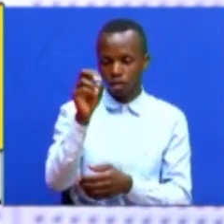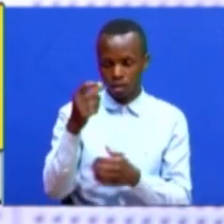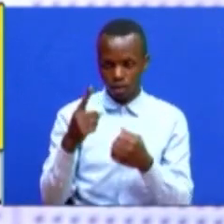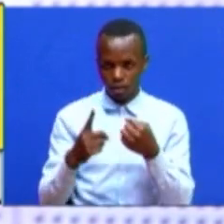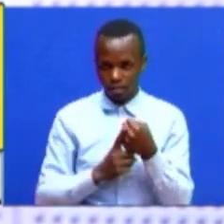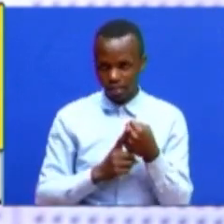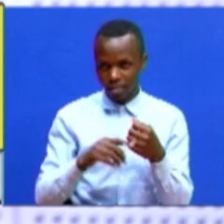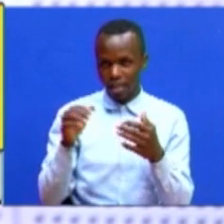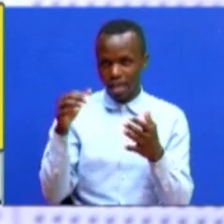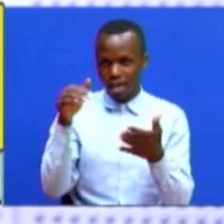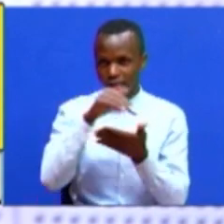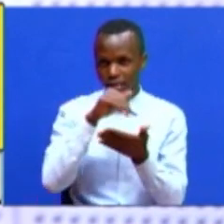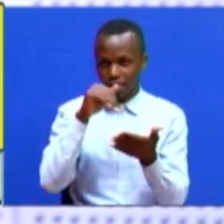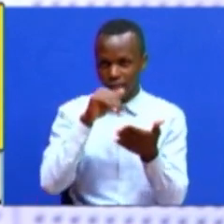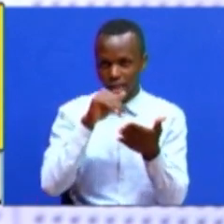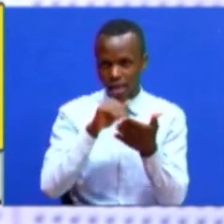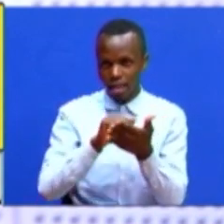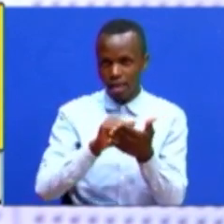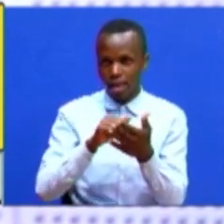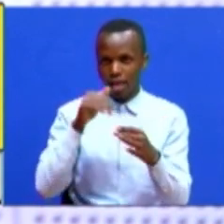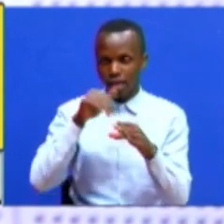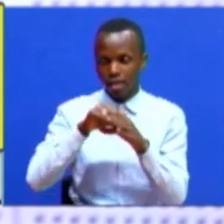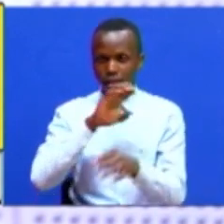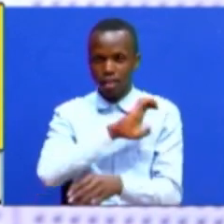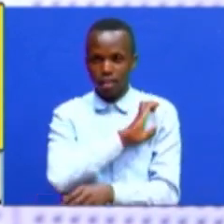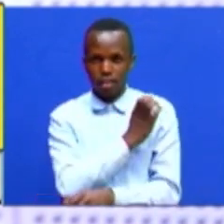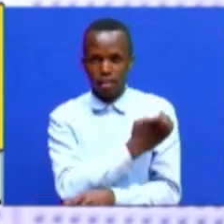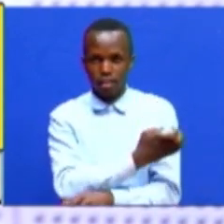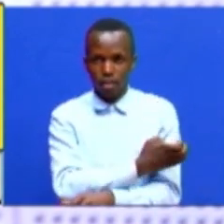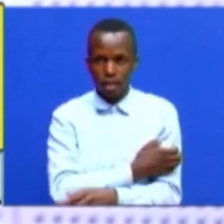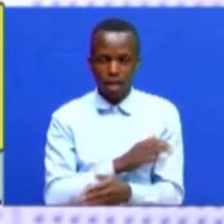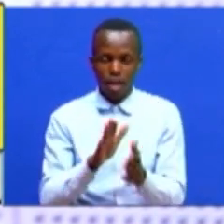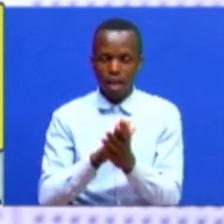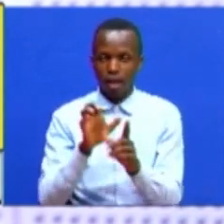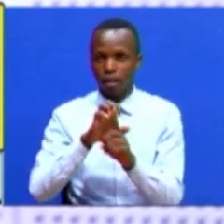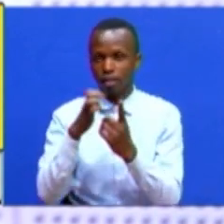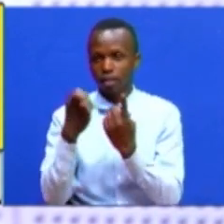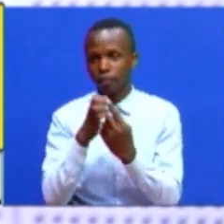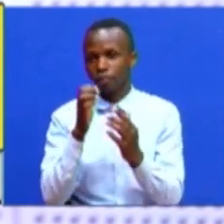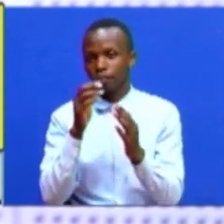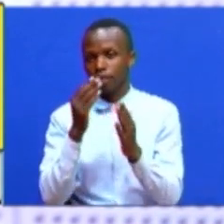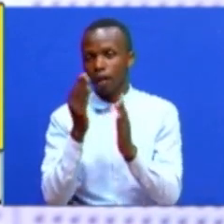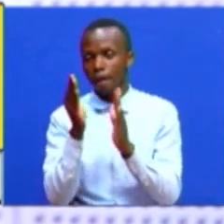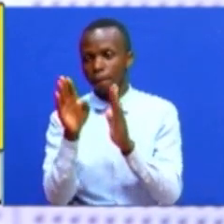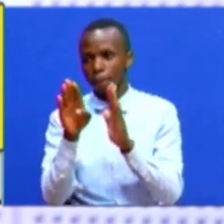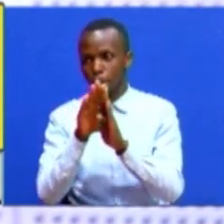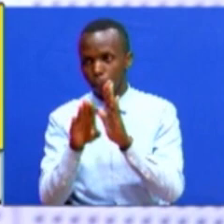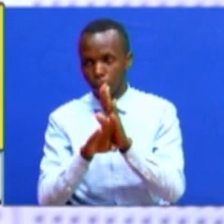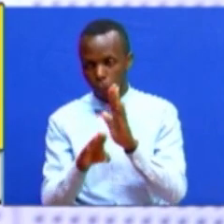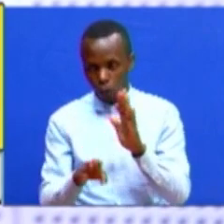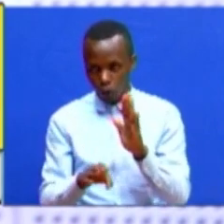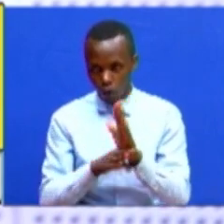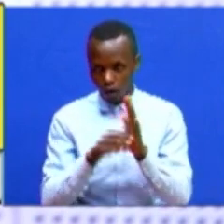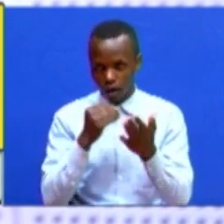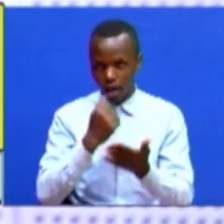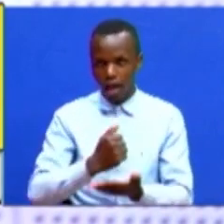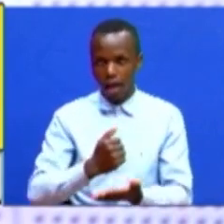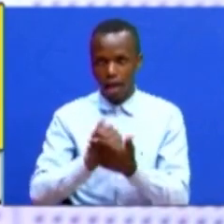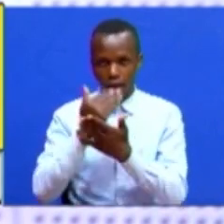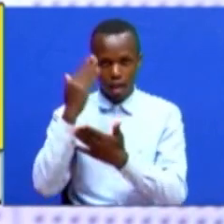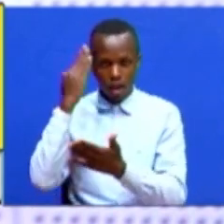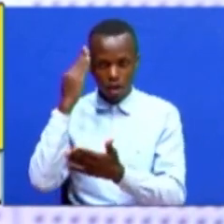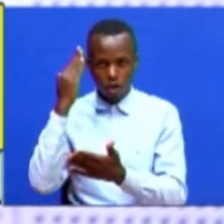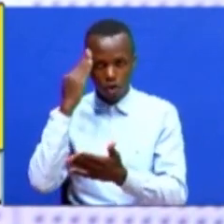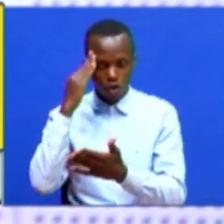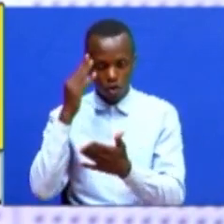center has been at the forefront of energy efficiency and conservation programs designed to help companies identify energy